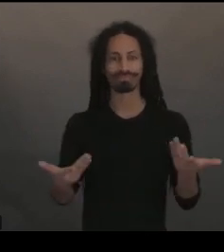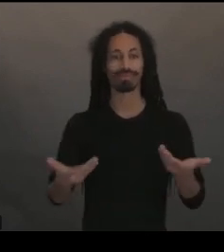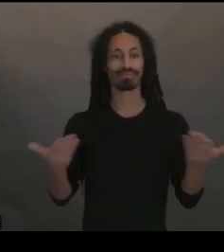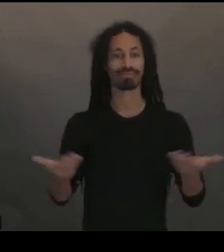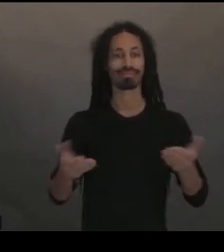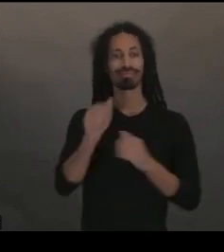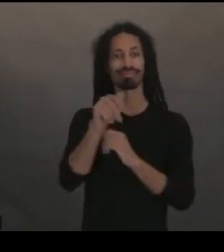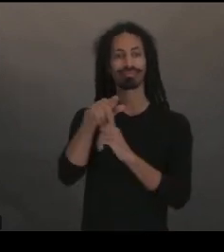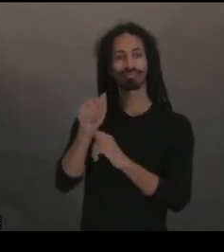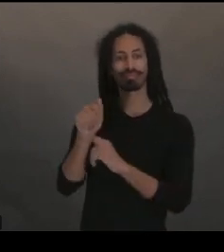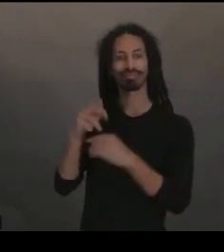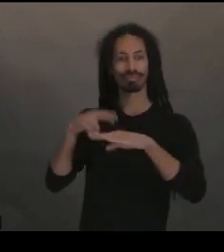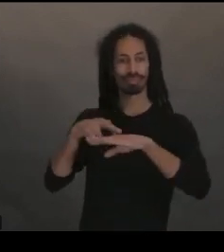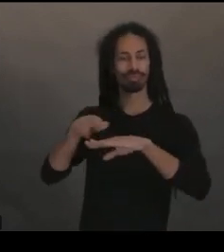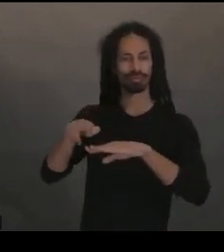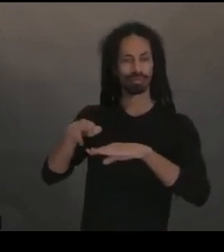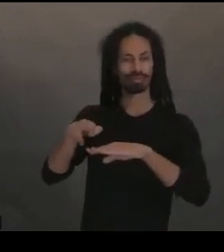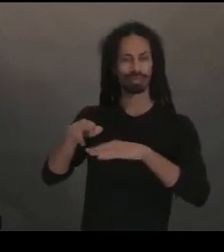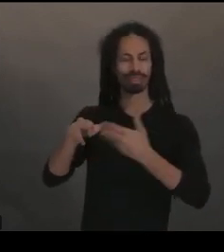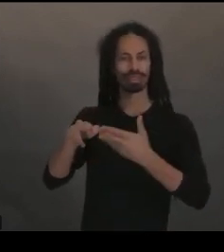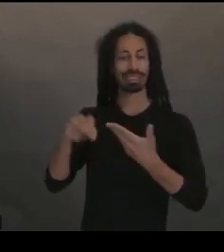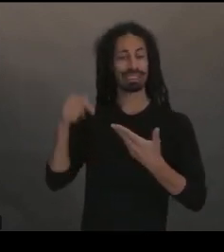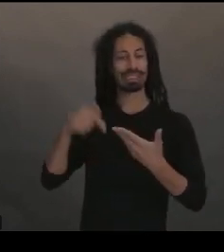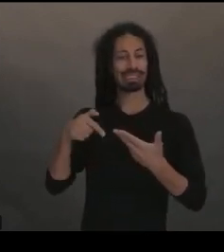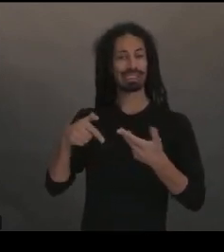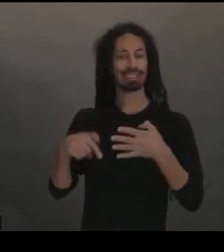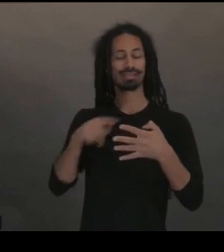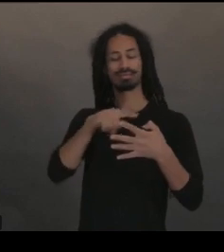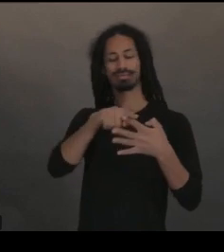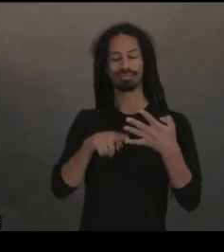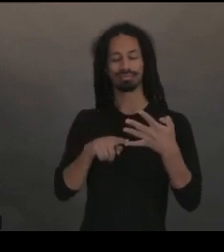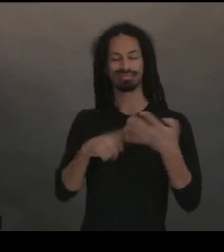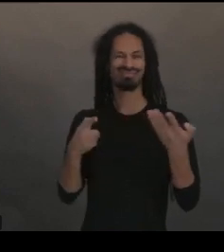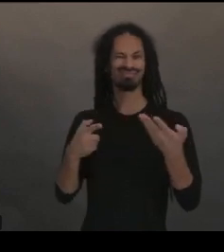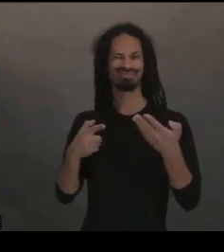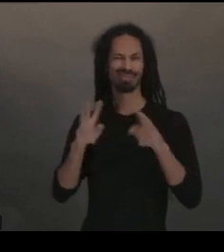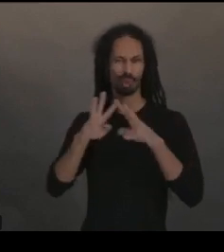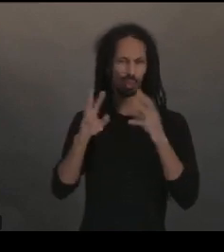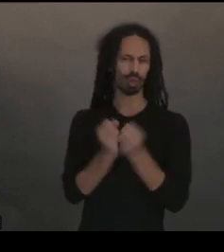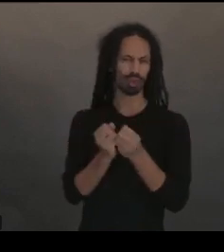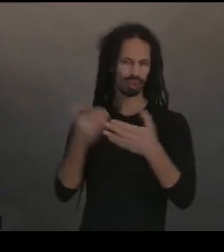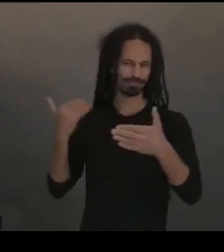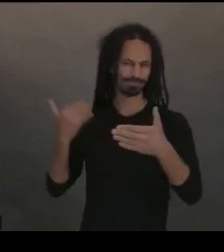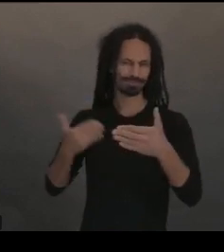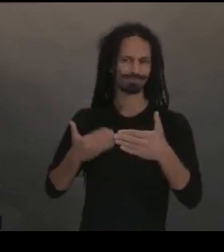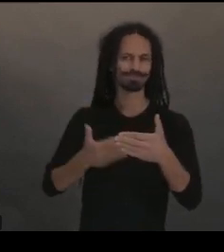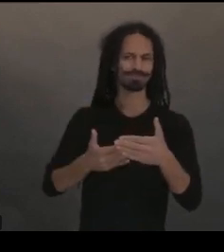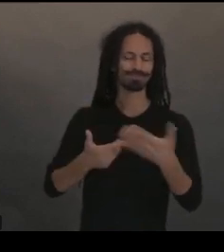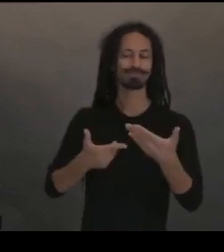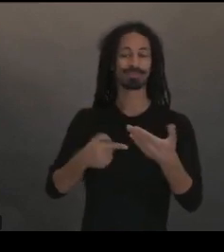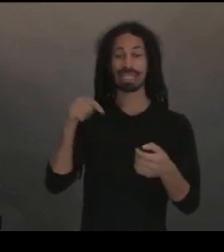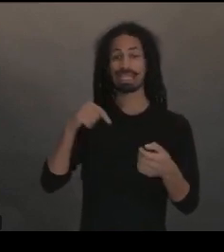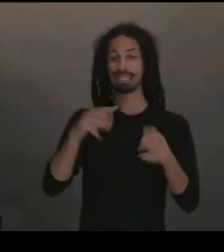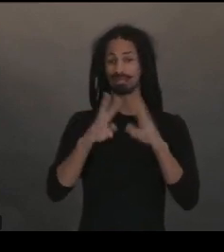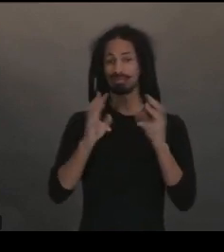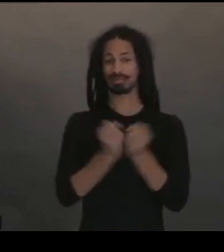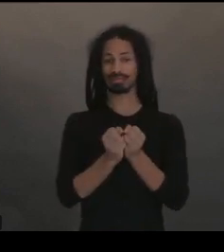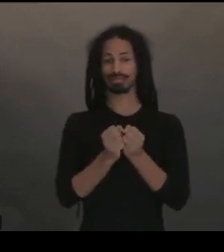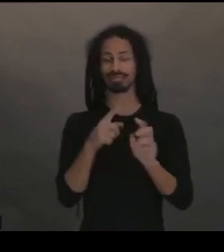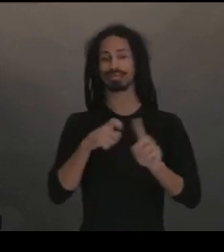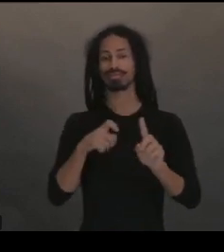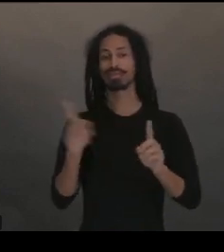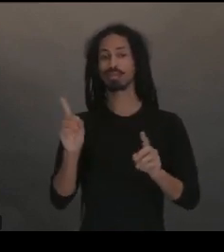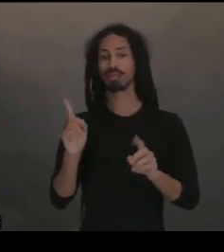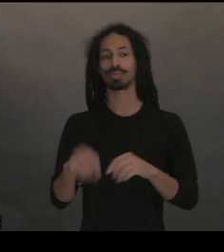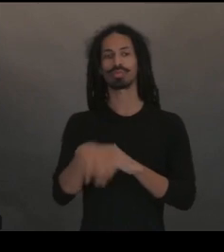APA references. This is part of the Writing with APA series, and this presentation is brought to you by the Academic